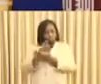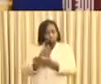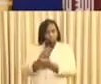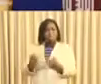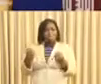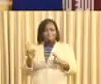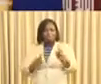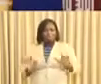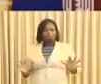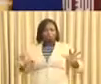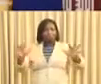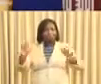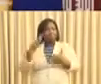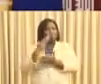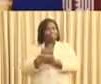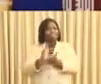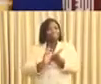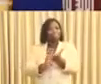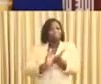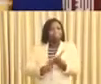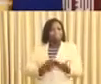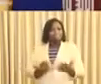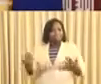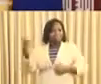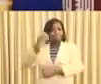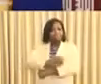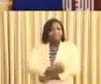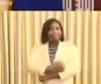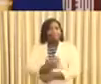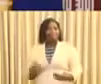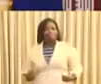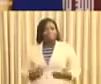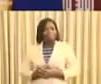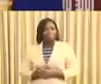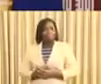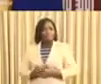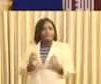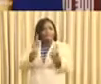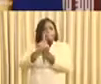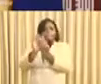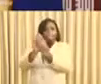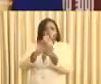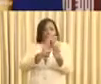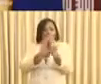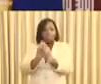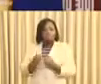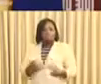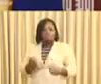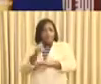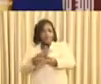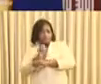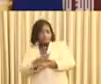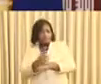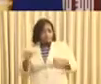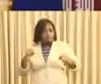and closed our borders. I met with the chairperson and members of the Council of State, the president and members